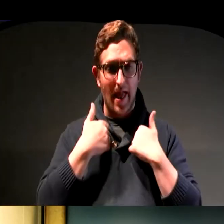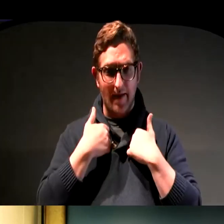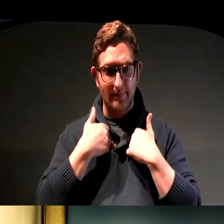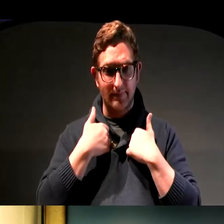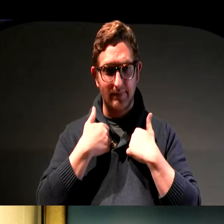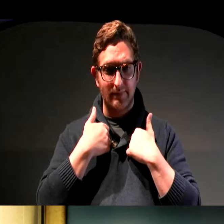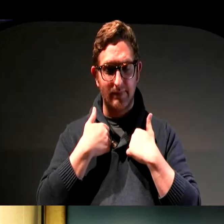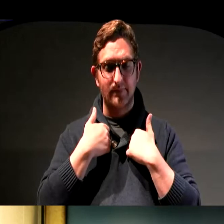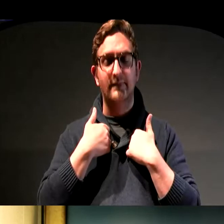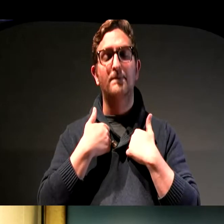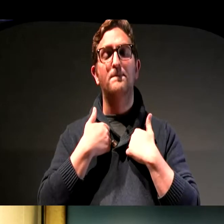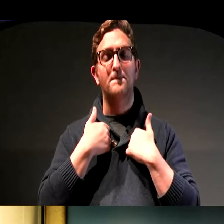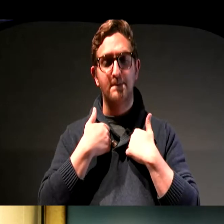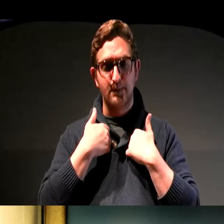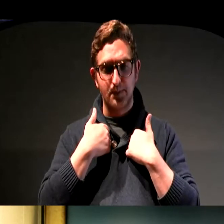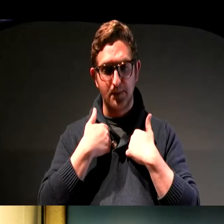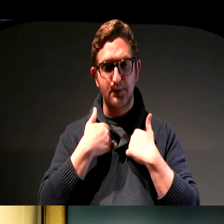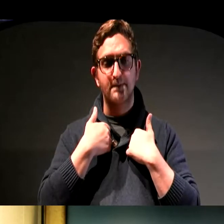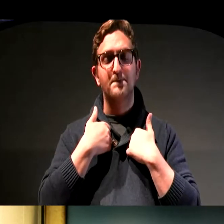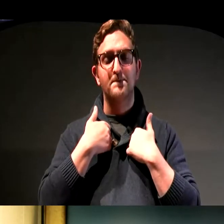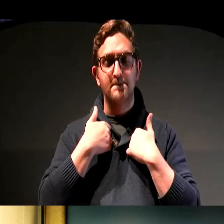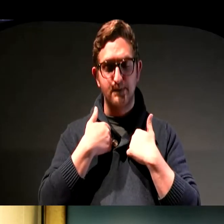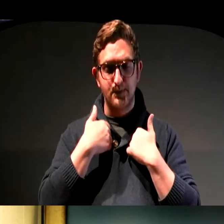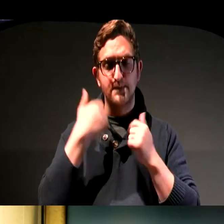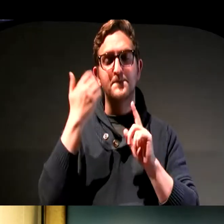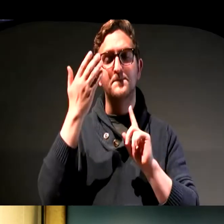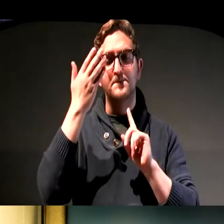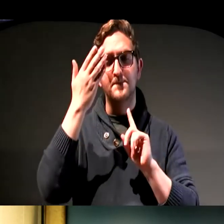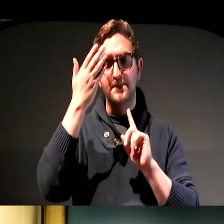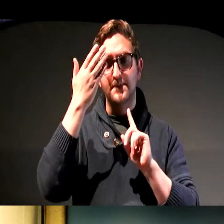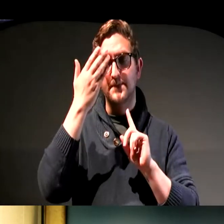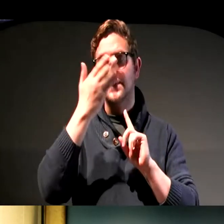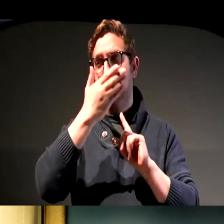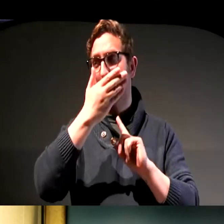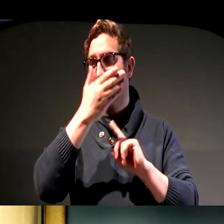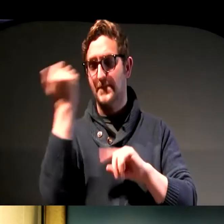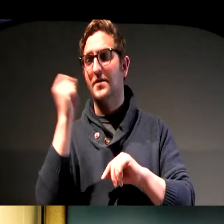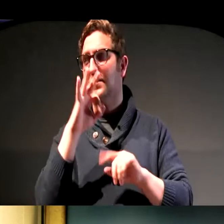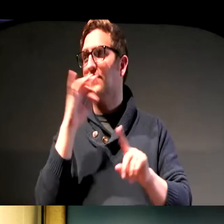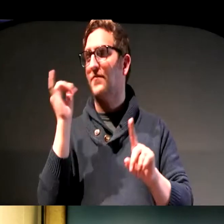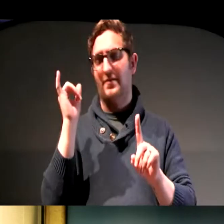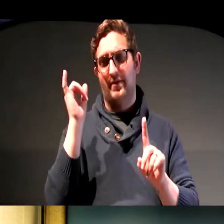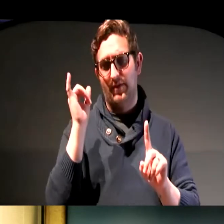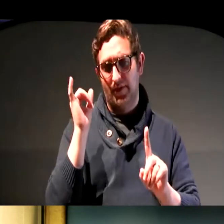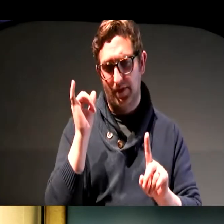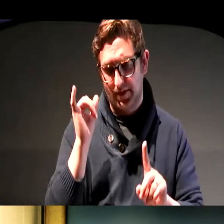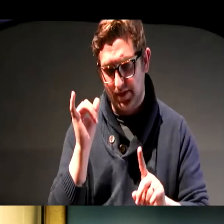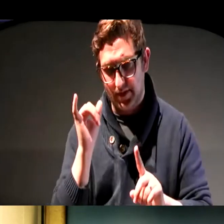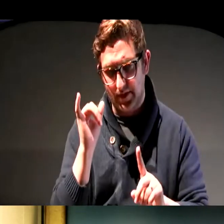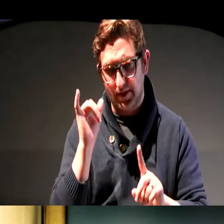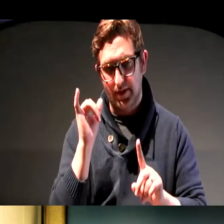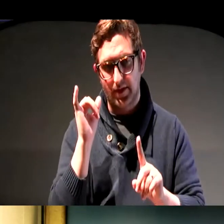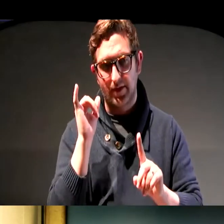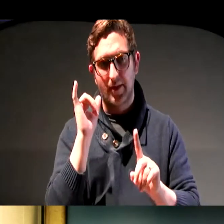And because of that, a lot of people, they mean well, and they give you advice because of how things that you have going